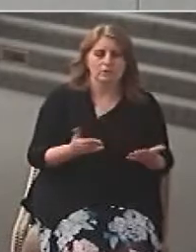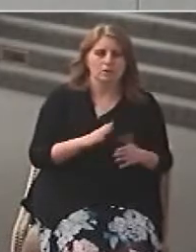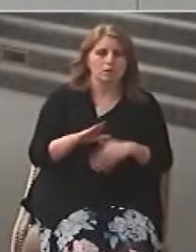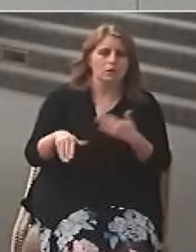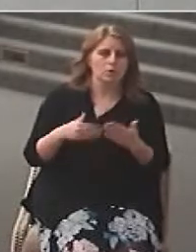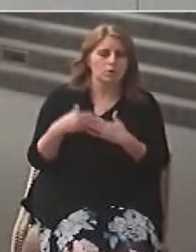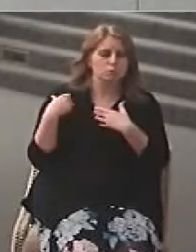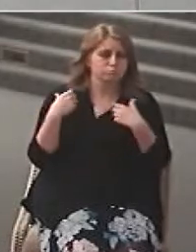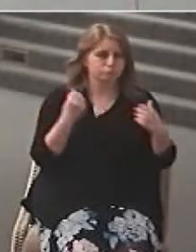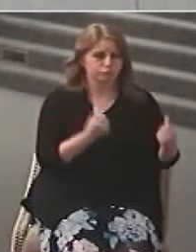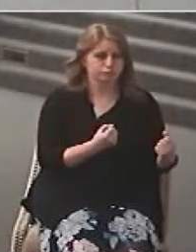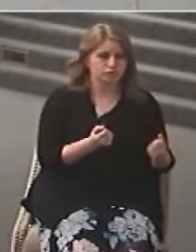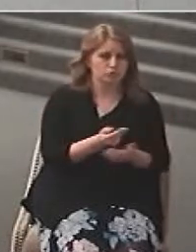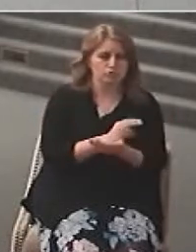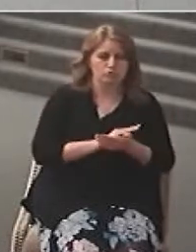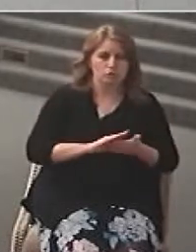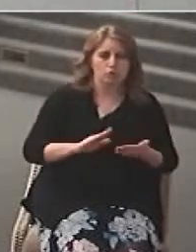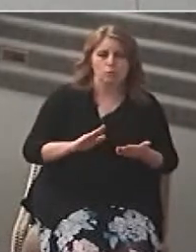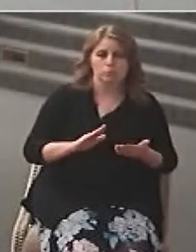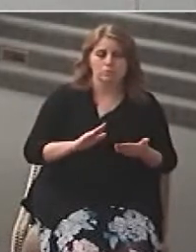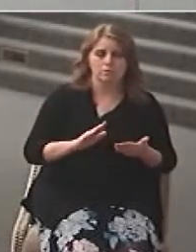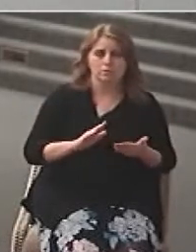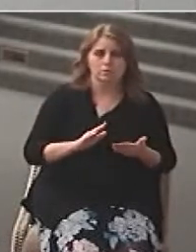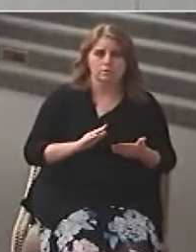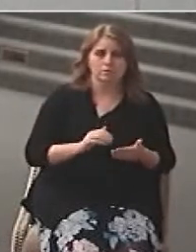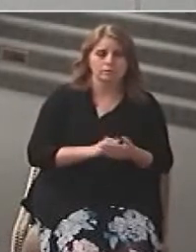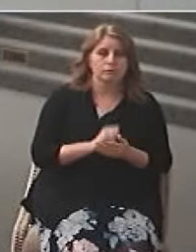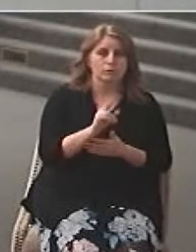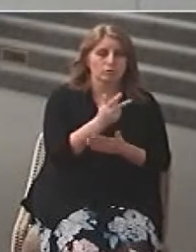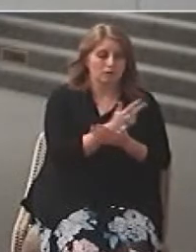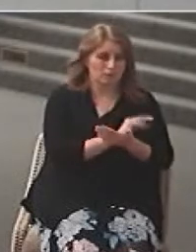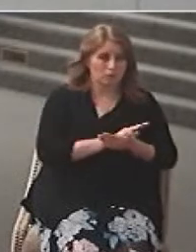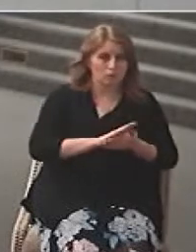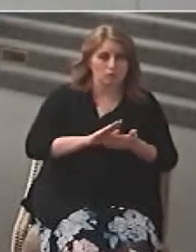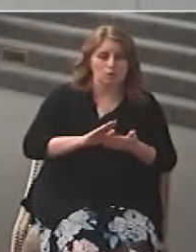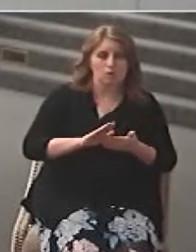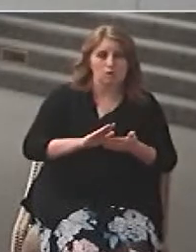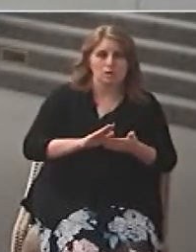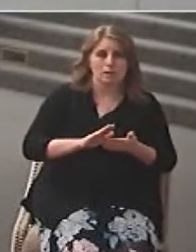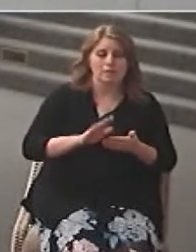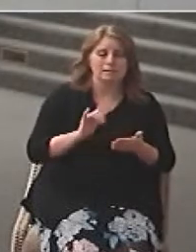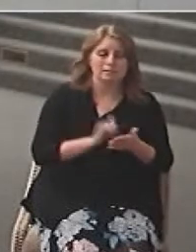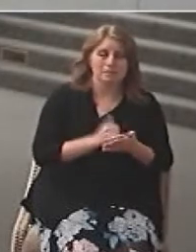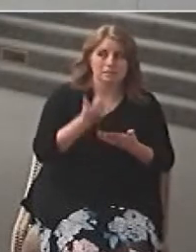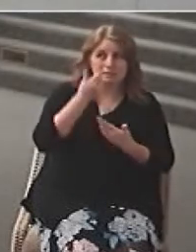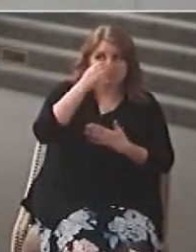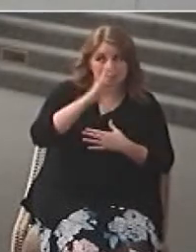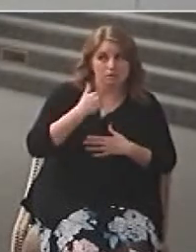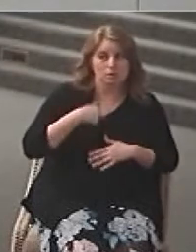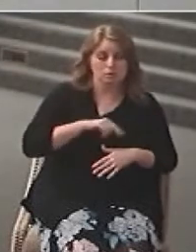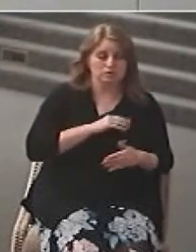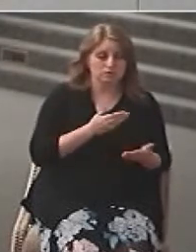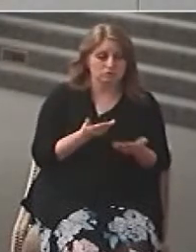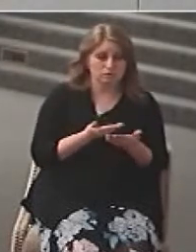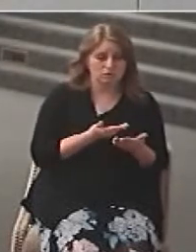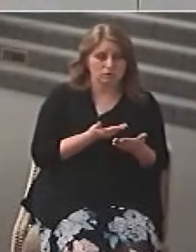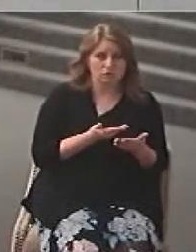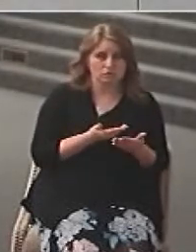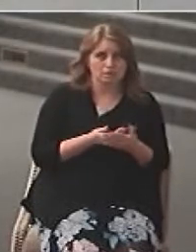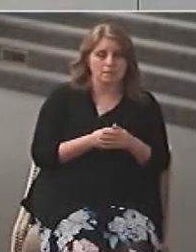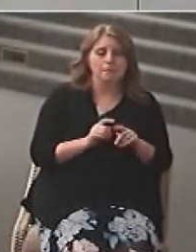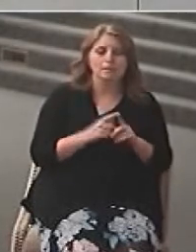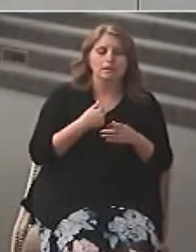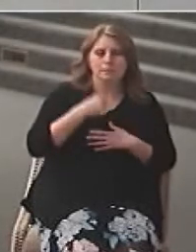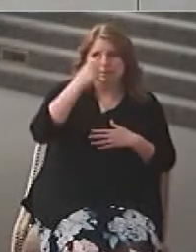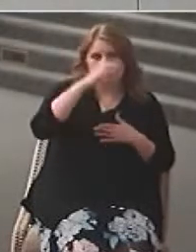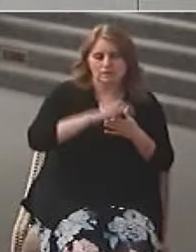all-powerful, holy, thrice holy. That is the God that we serve. But I